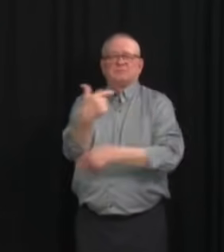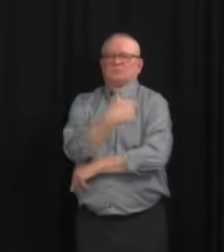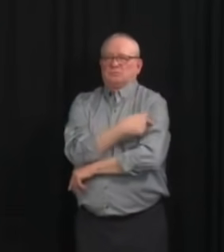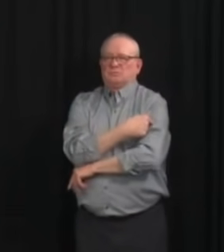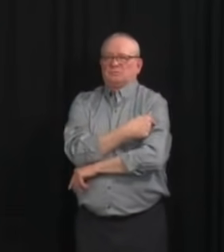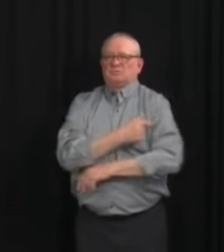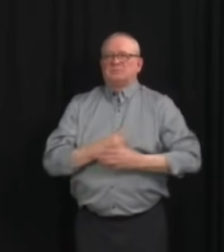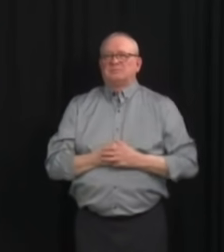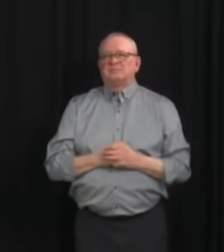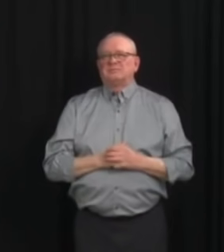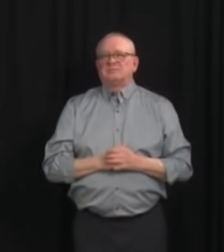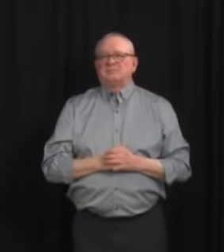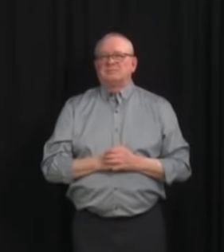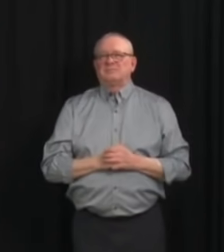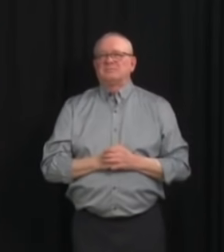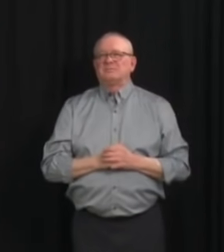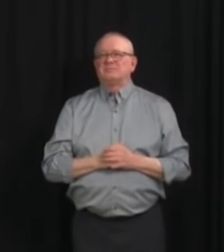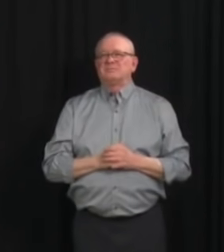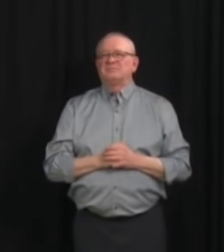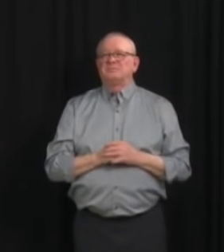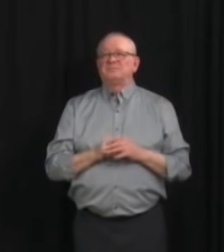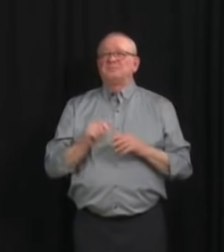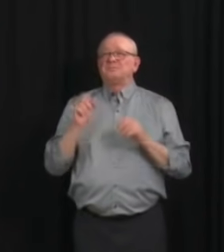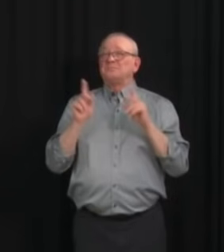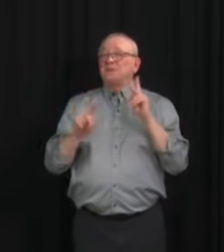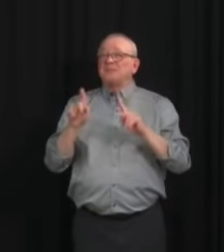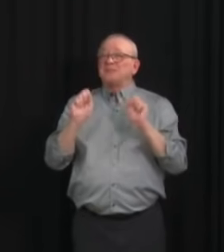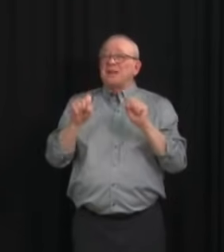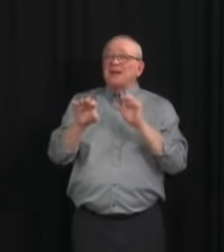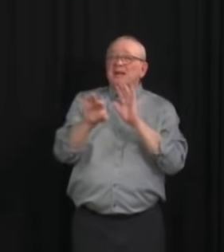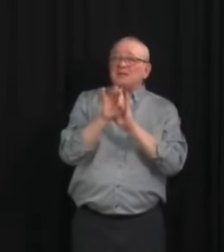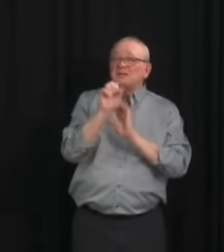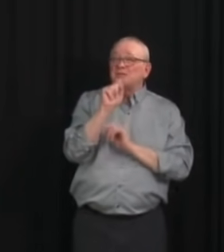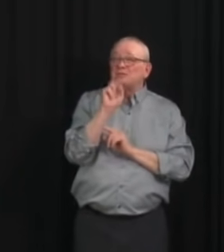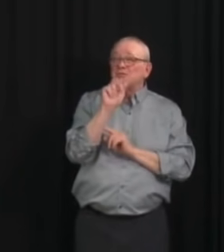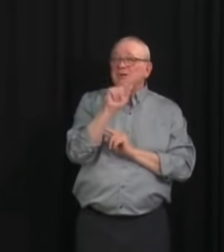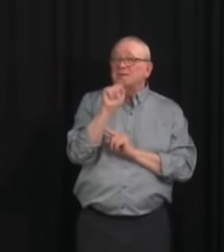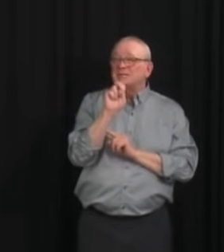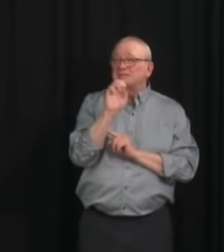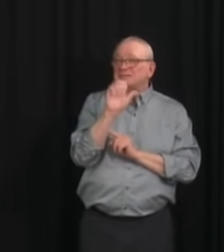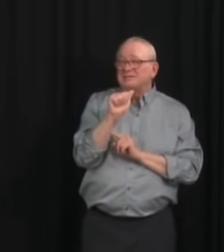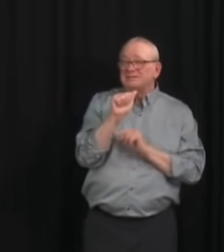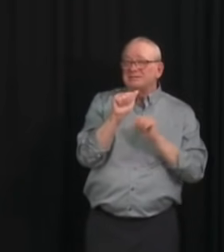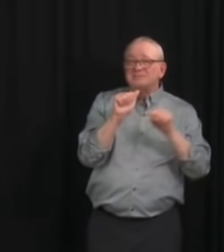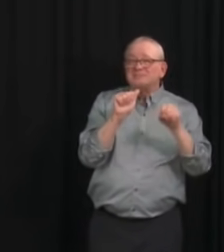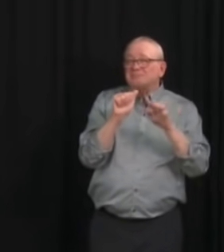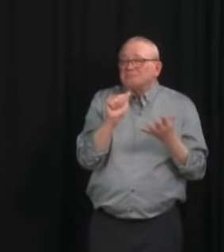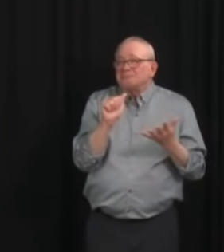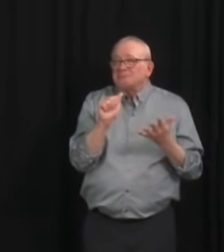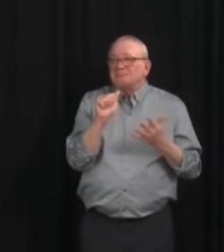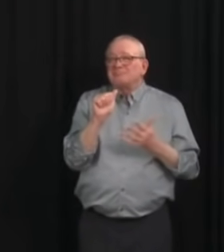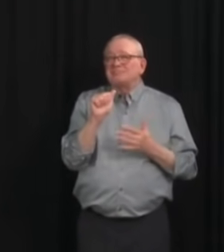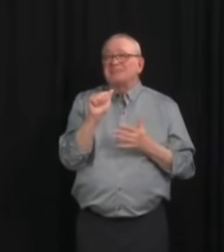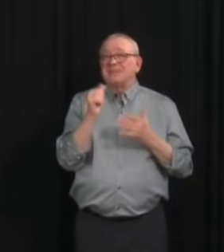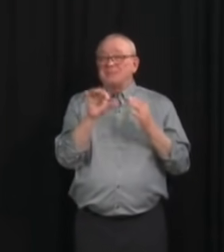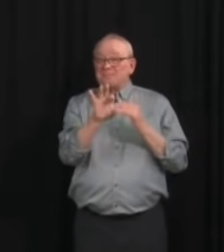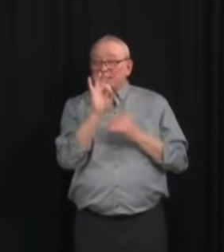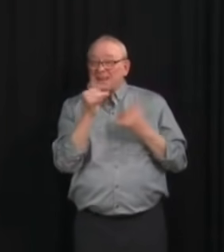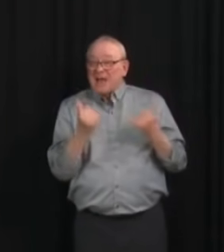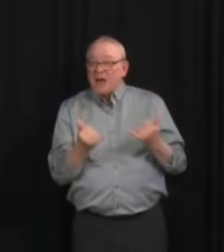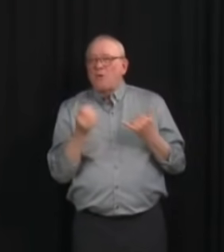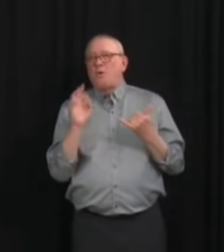eligible only for AstraZeneca right now is to either choose to take this vaccine now or wait for an mRNA vaccine.